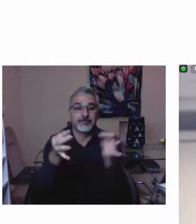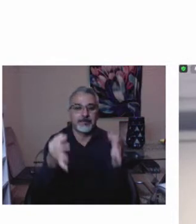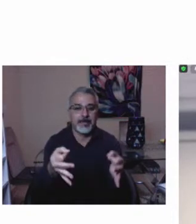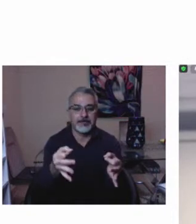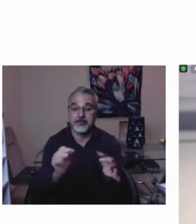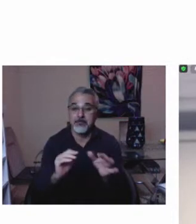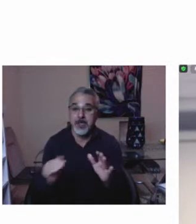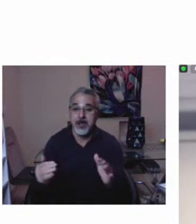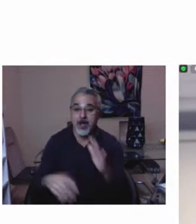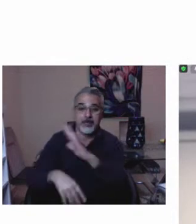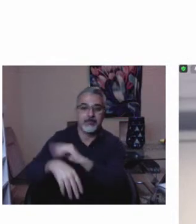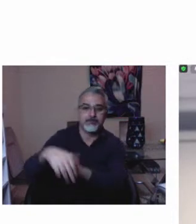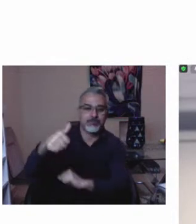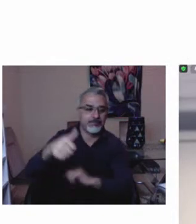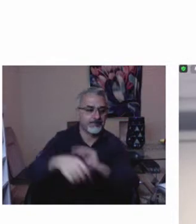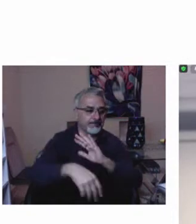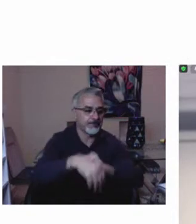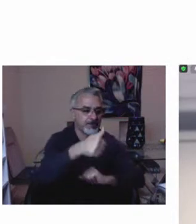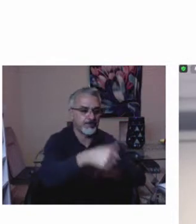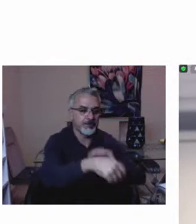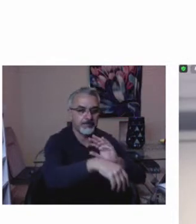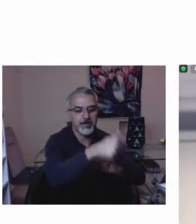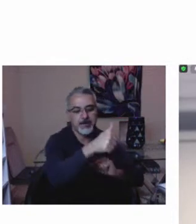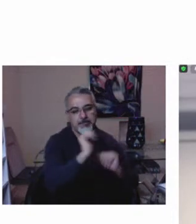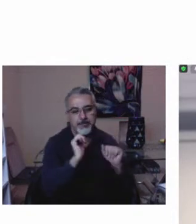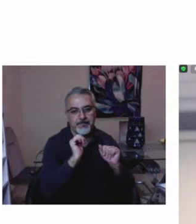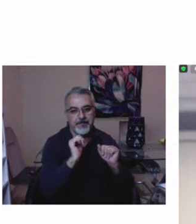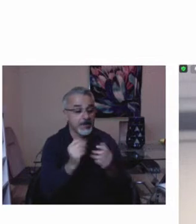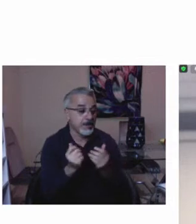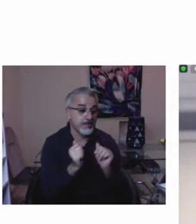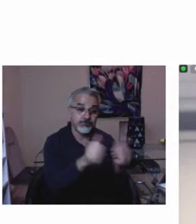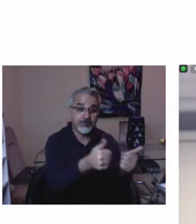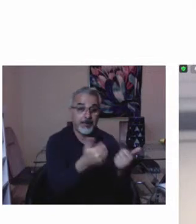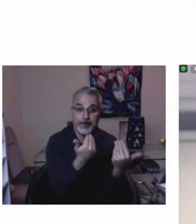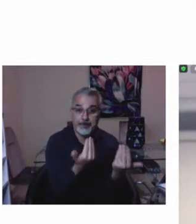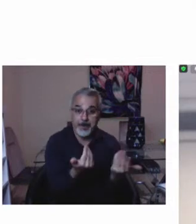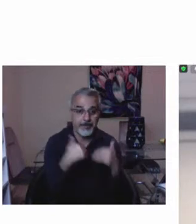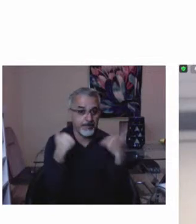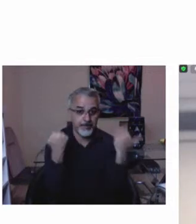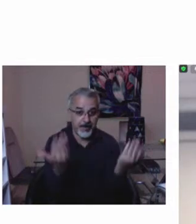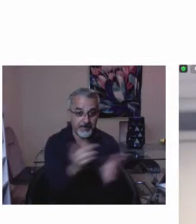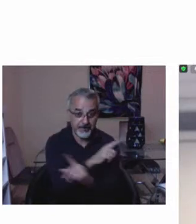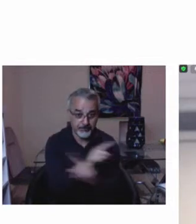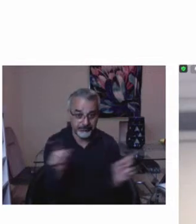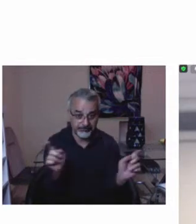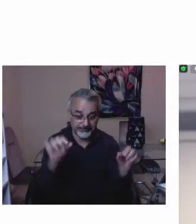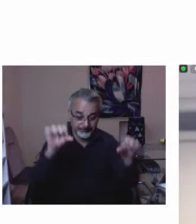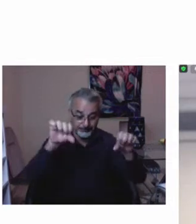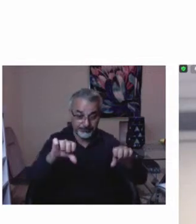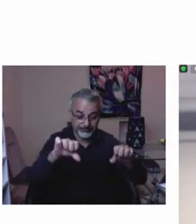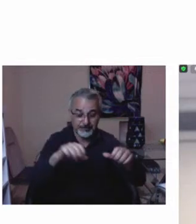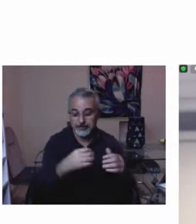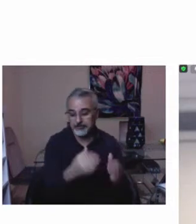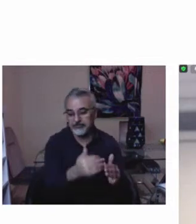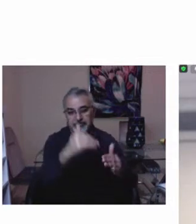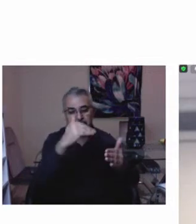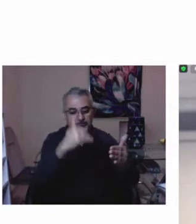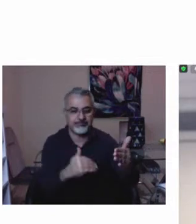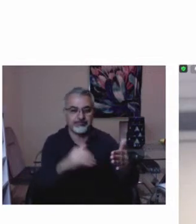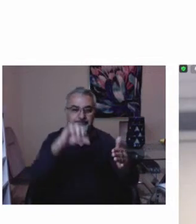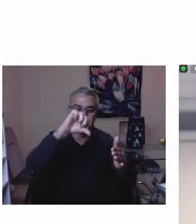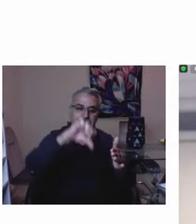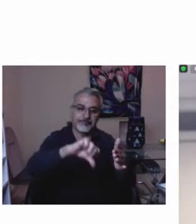had to be very creative, but that is not enough. We now need financing.